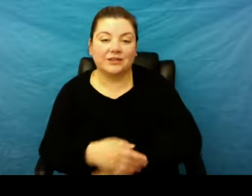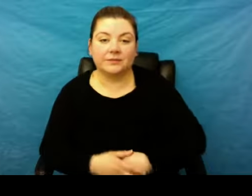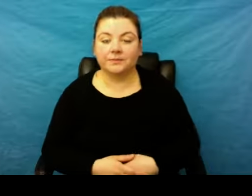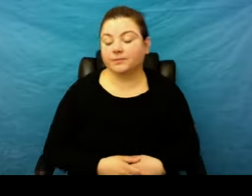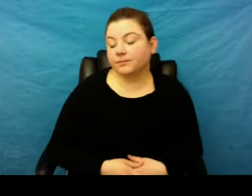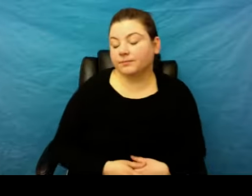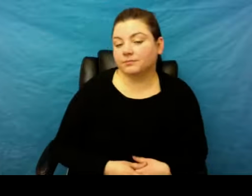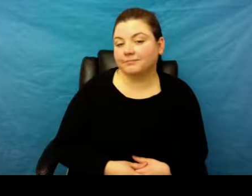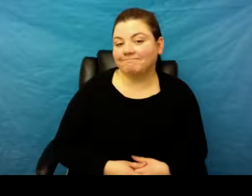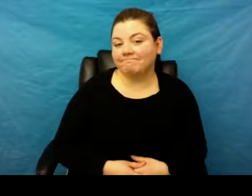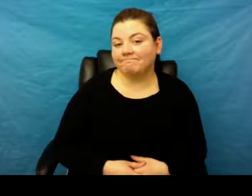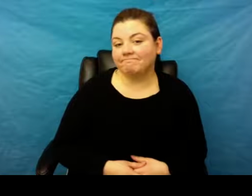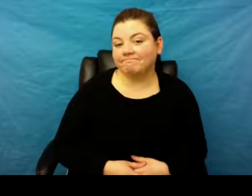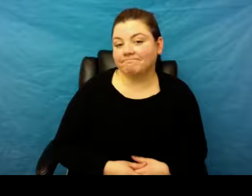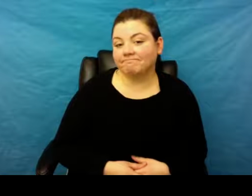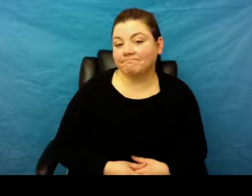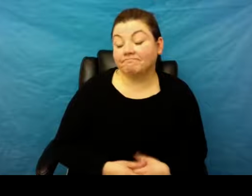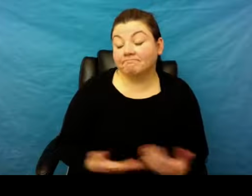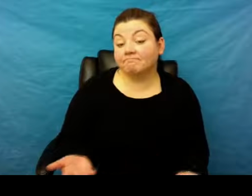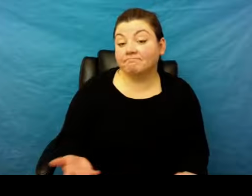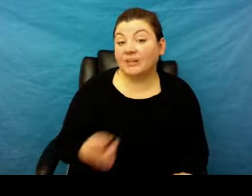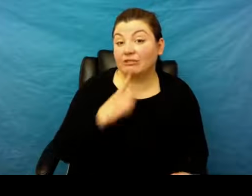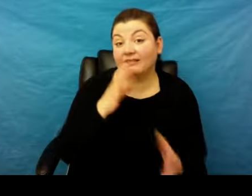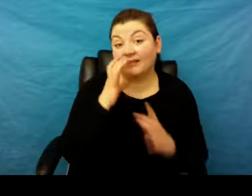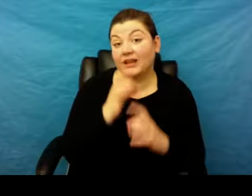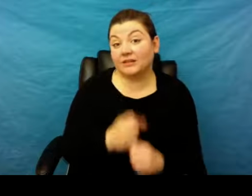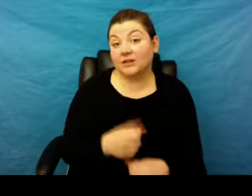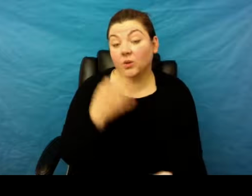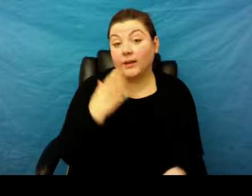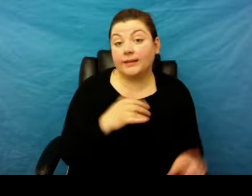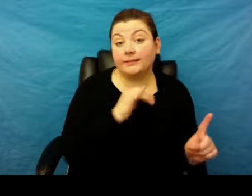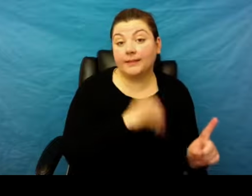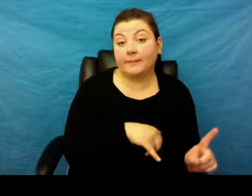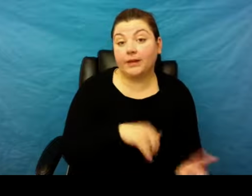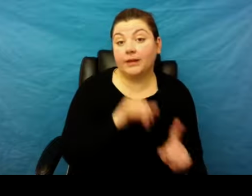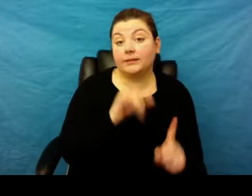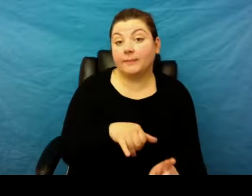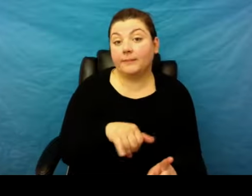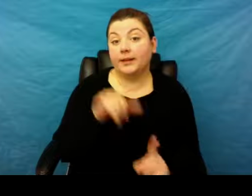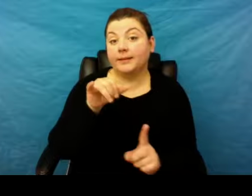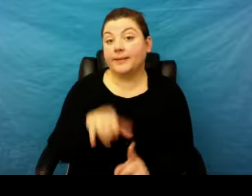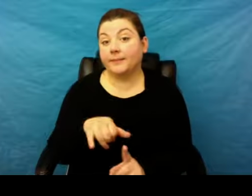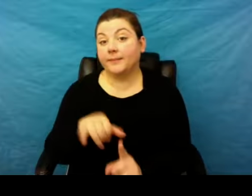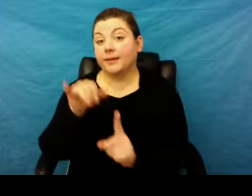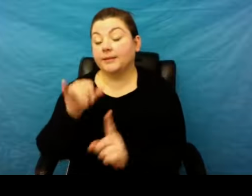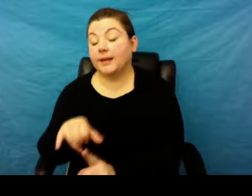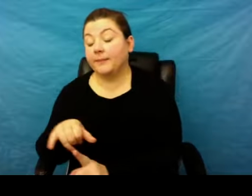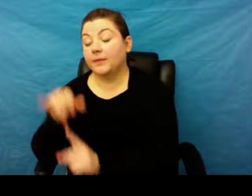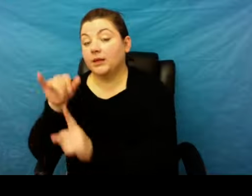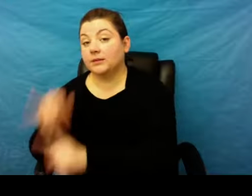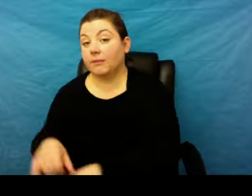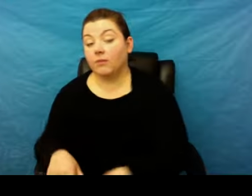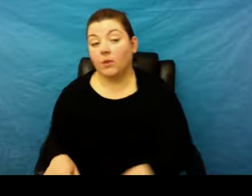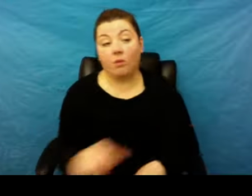thing. It's actually fascinating because they all look exactly the same. And so